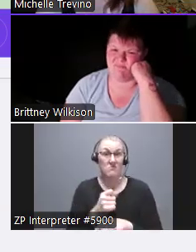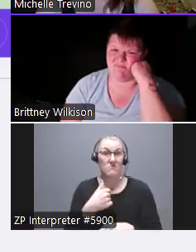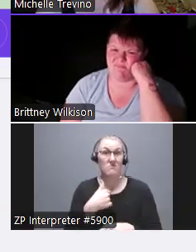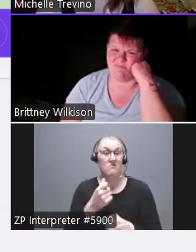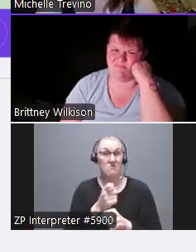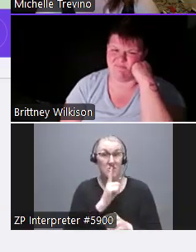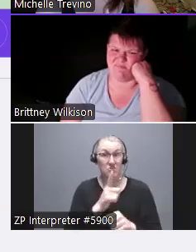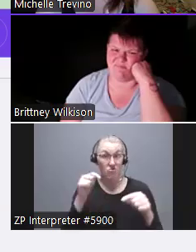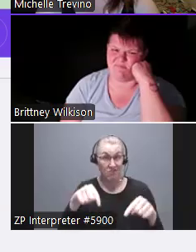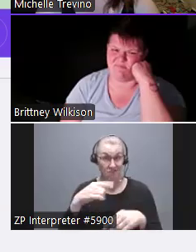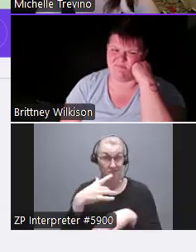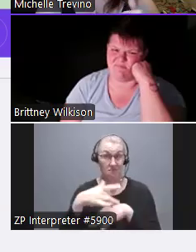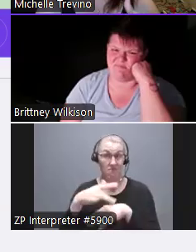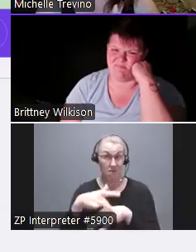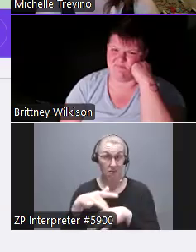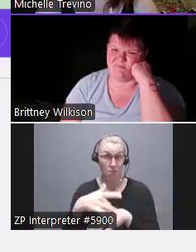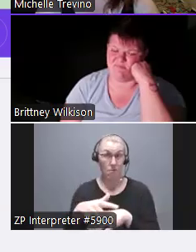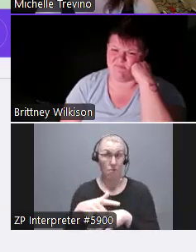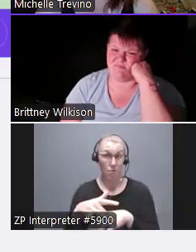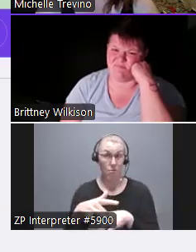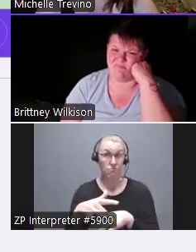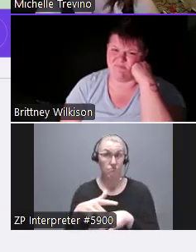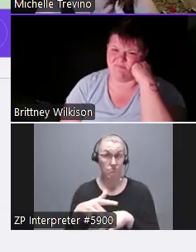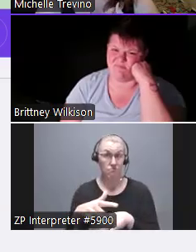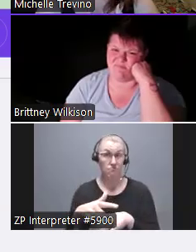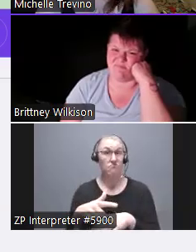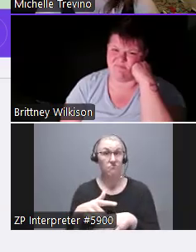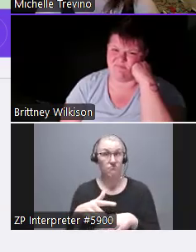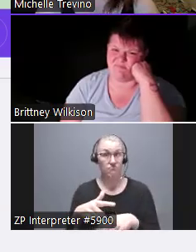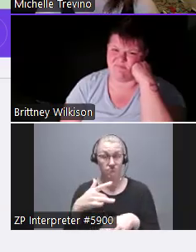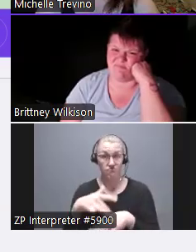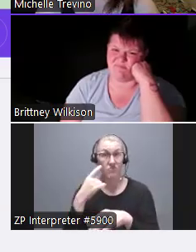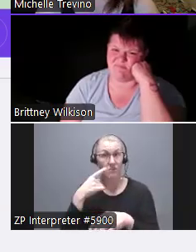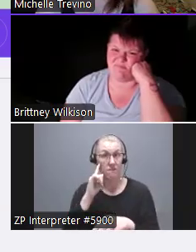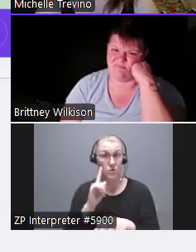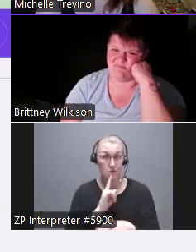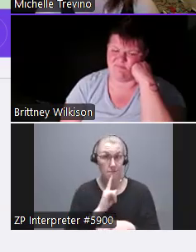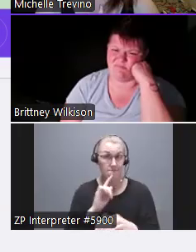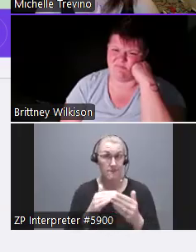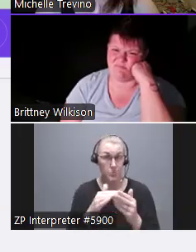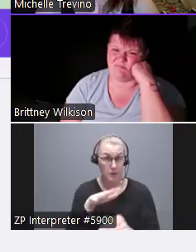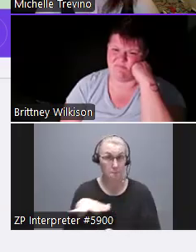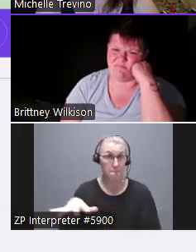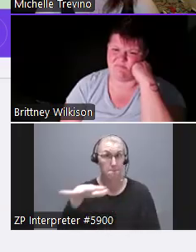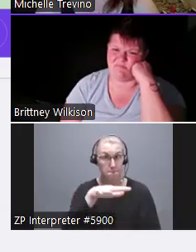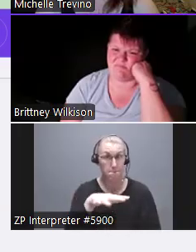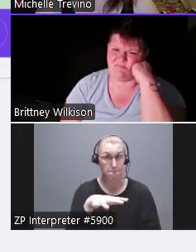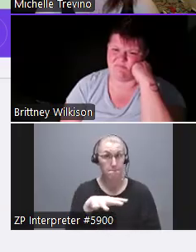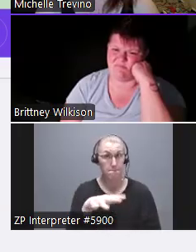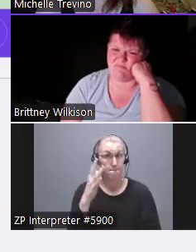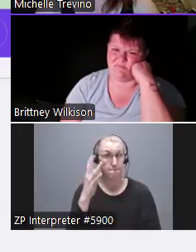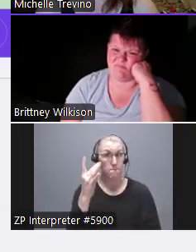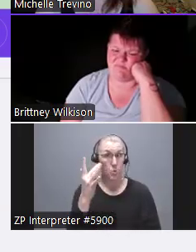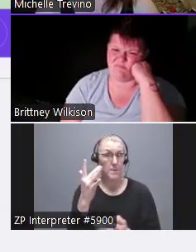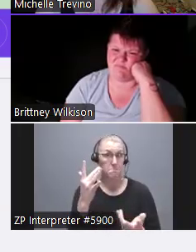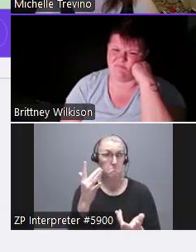available and accessible for people in the deaf community It's because they still